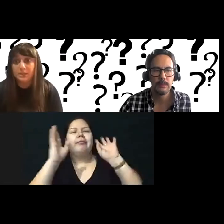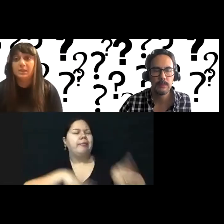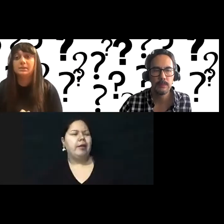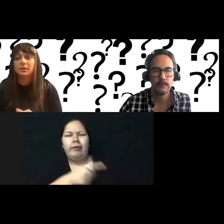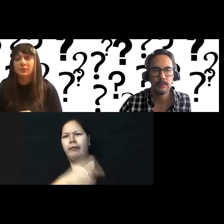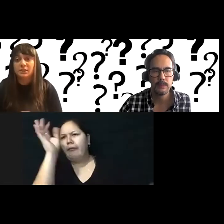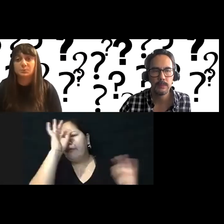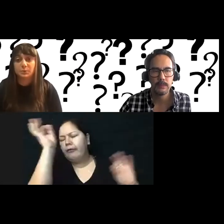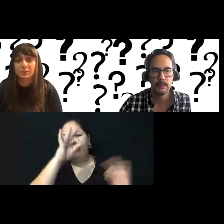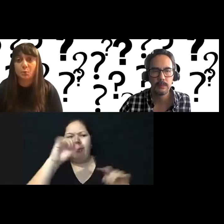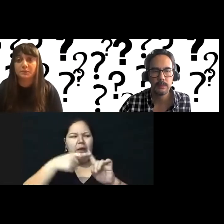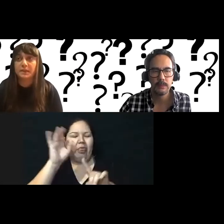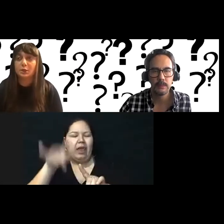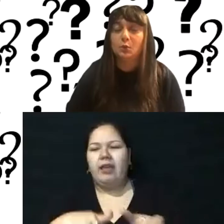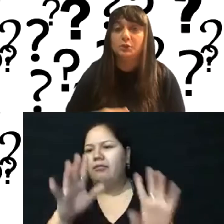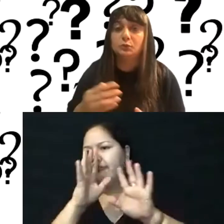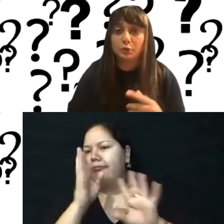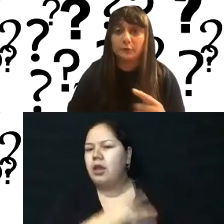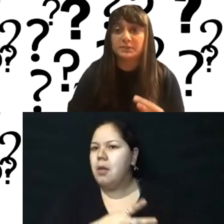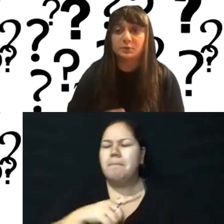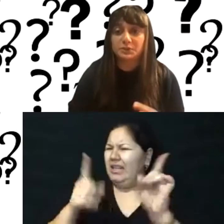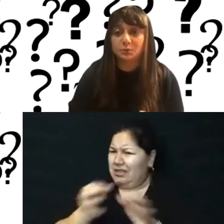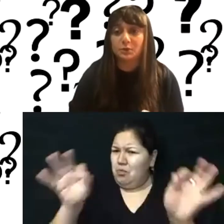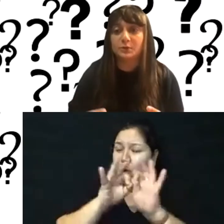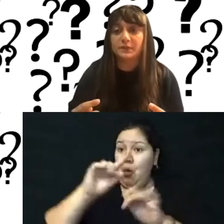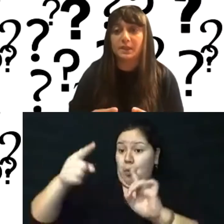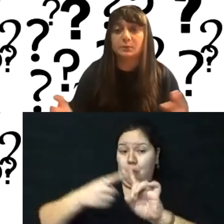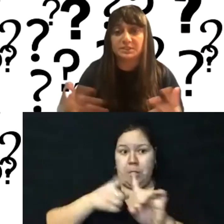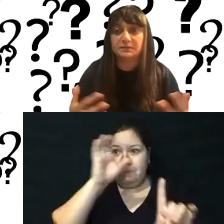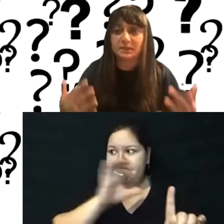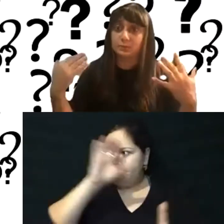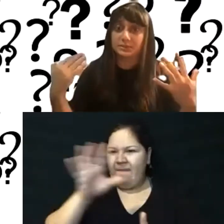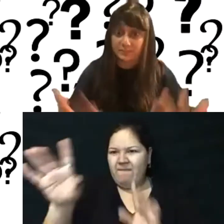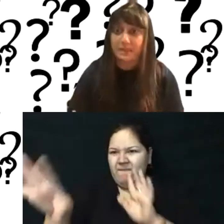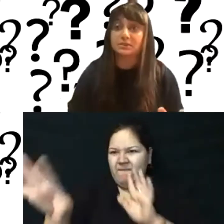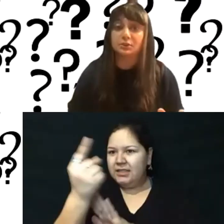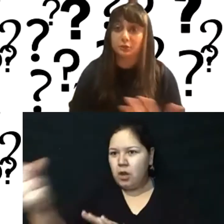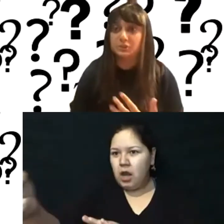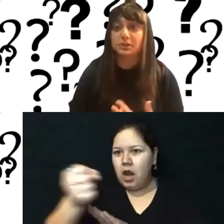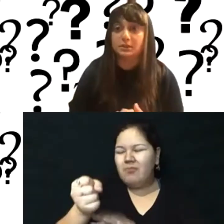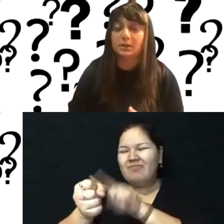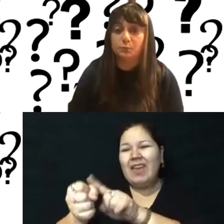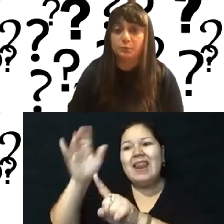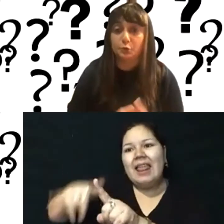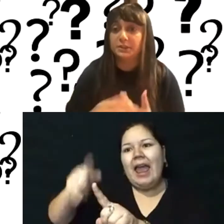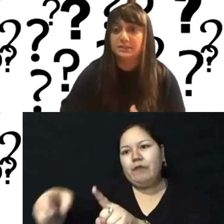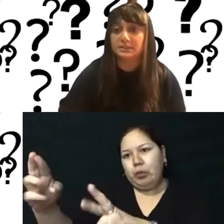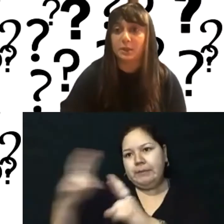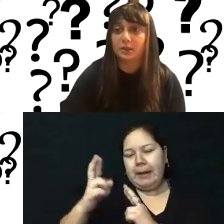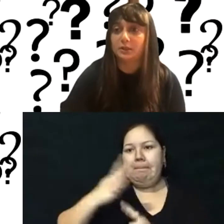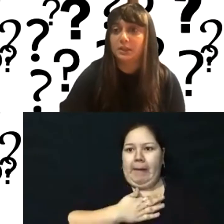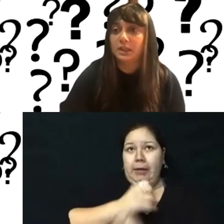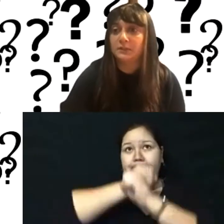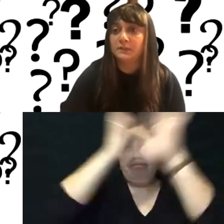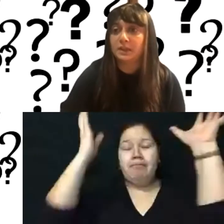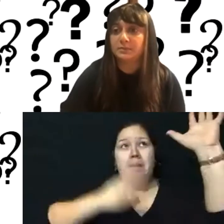know what we need. And I think it's really important that when you look for this person to work with, that they have a risk that they respect your vision and your needs as